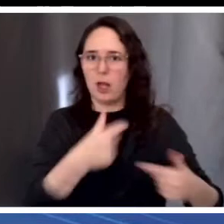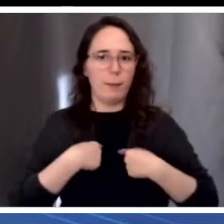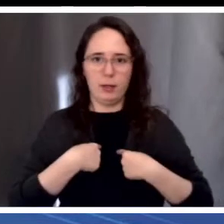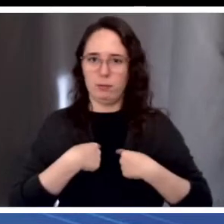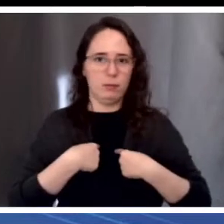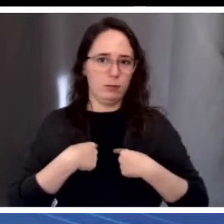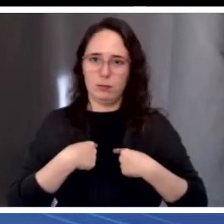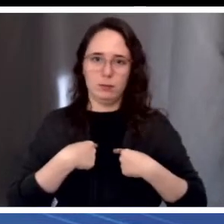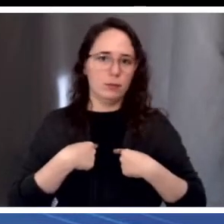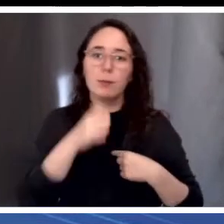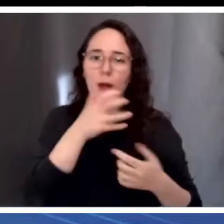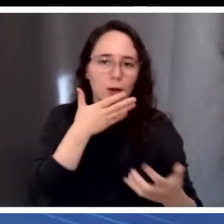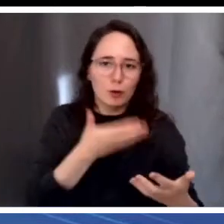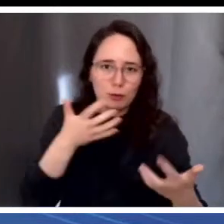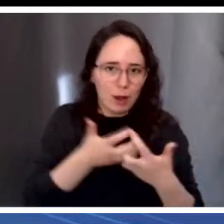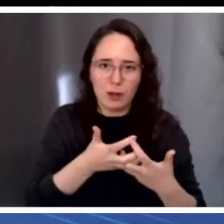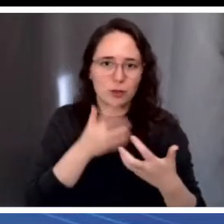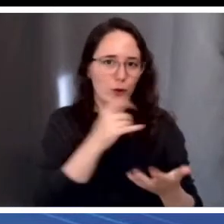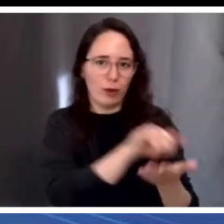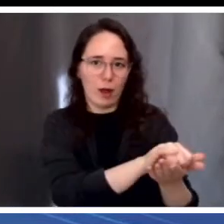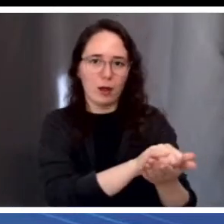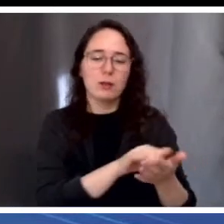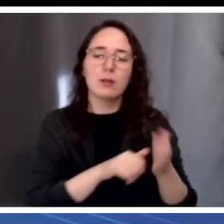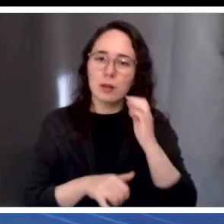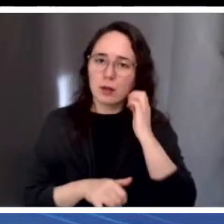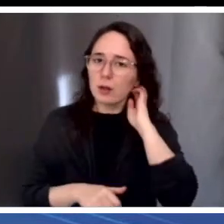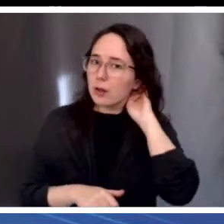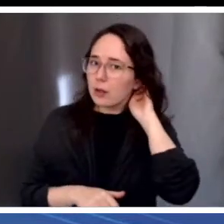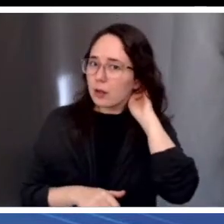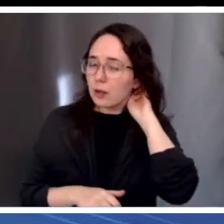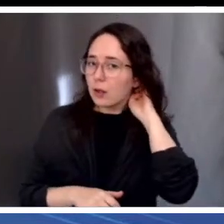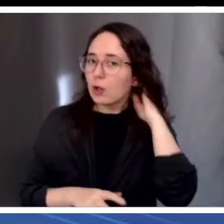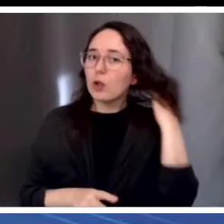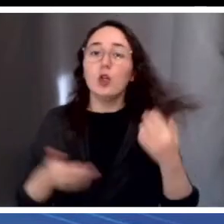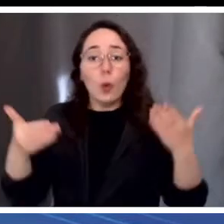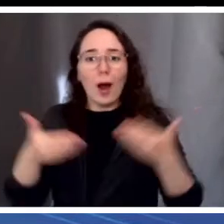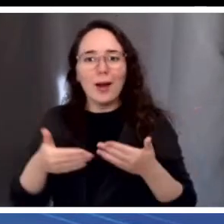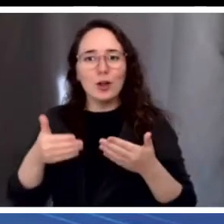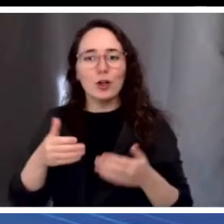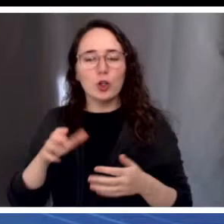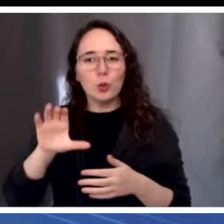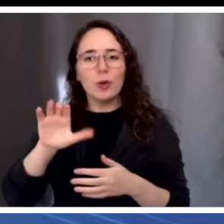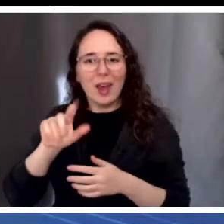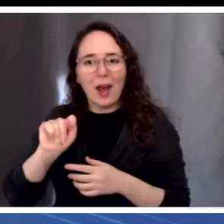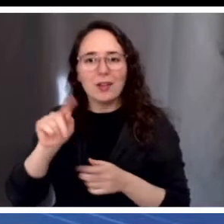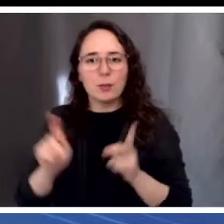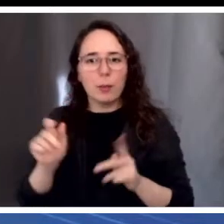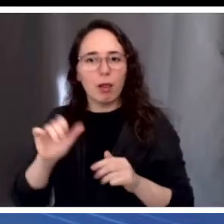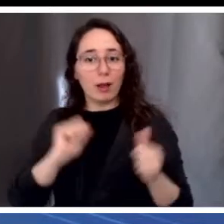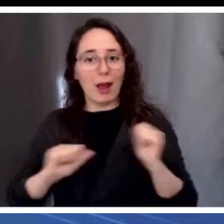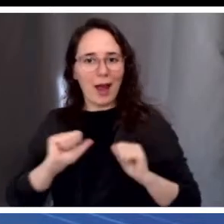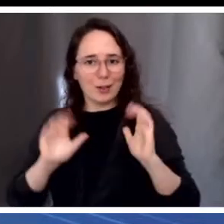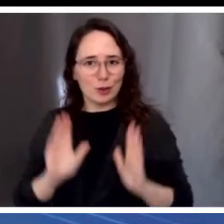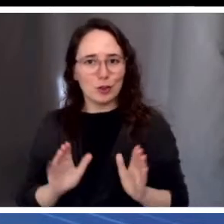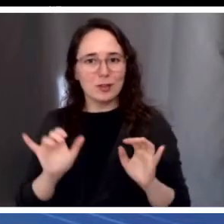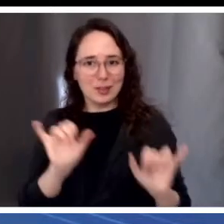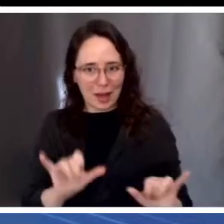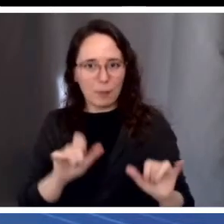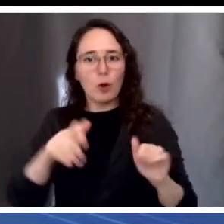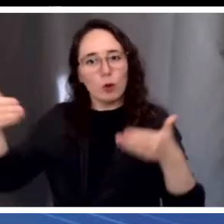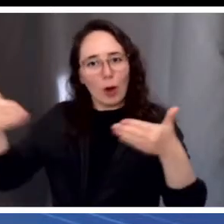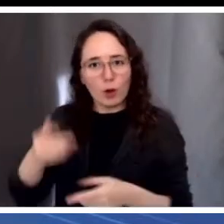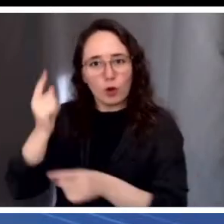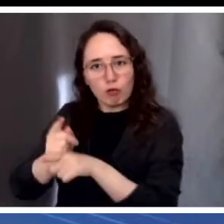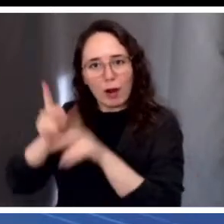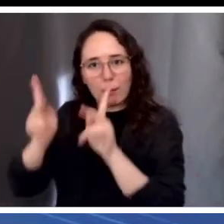I'm not the action voice. Casting has a lot to do with this. Who are we casting? And I also hire people to work